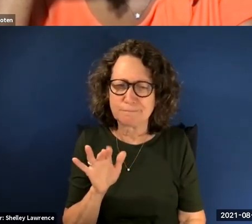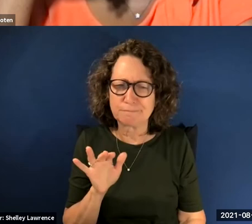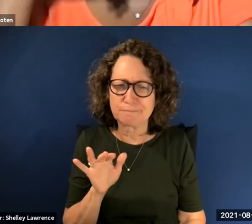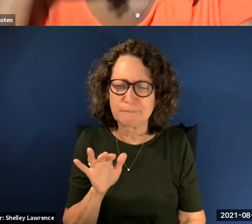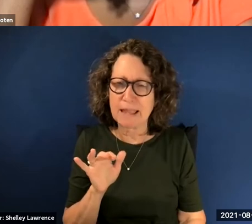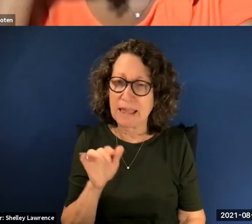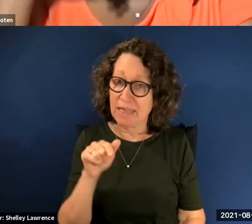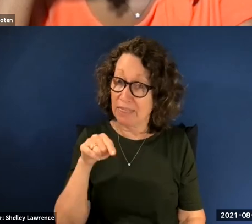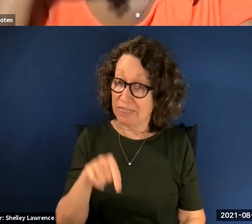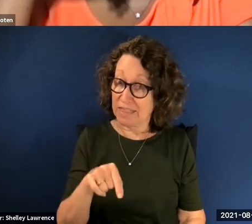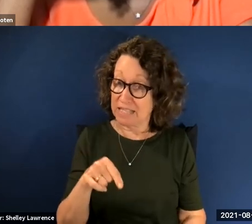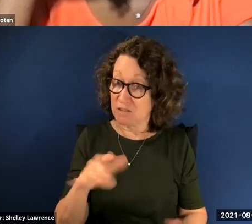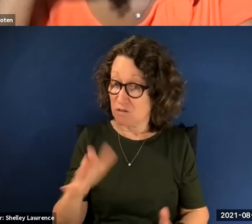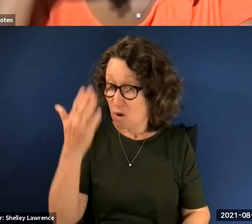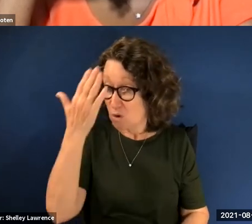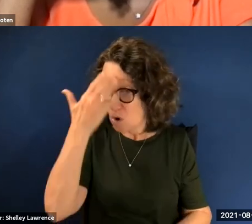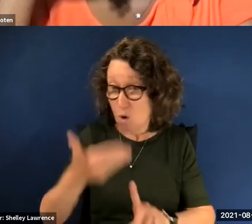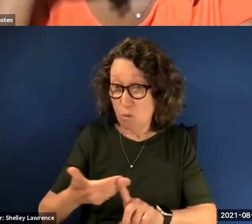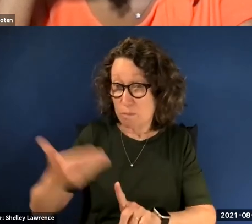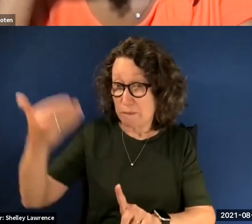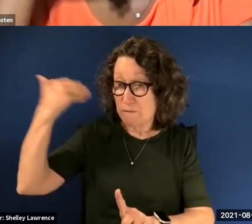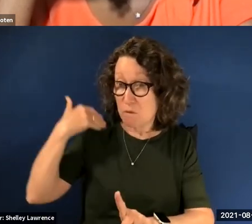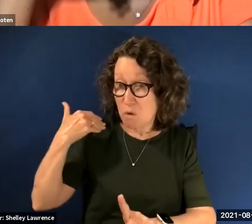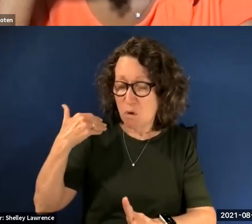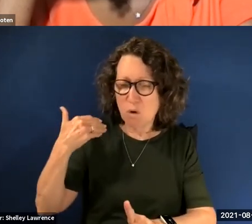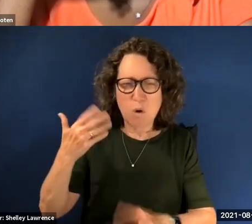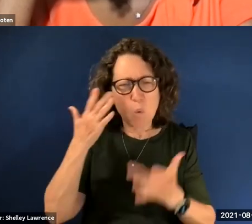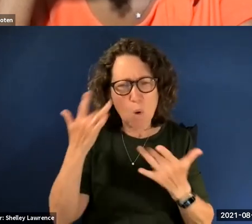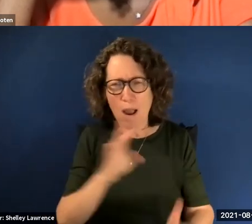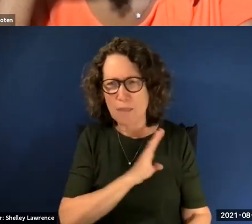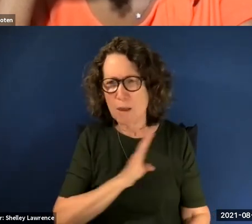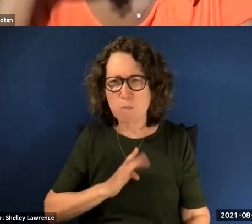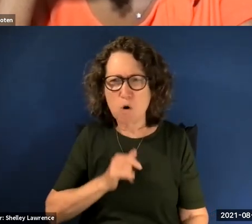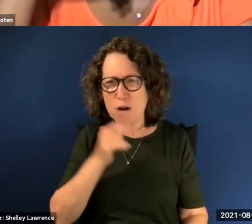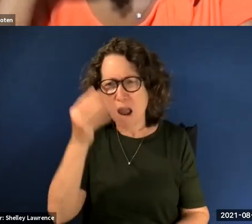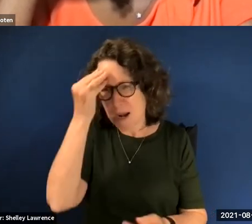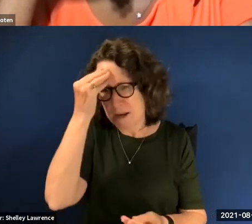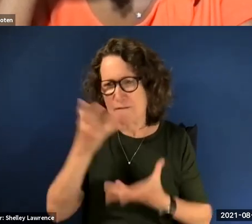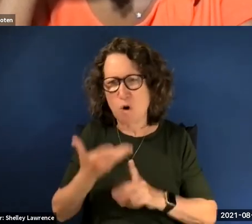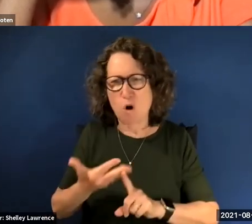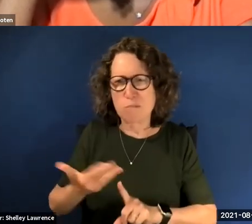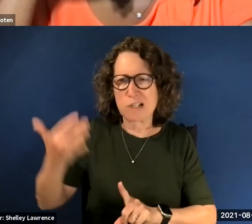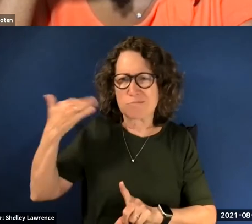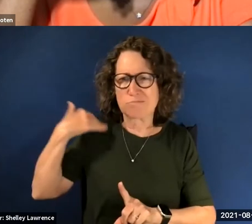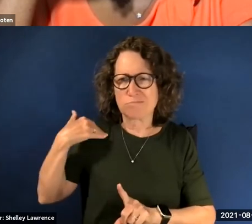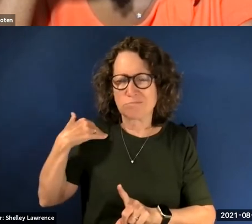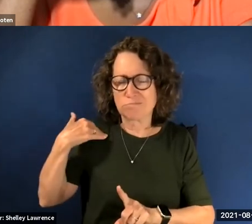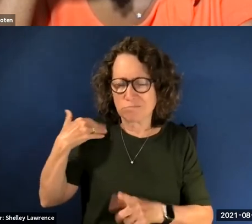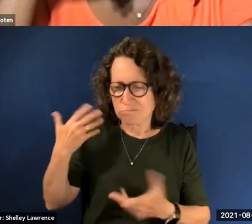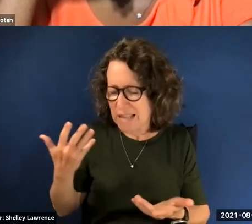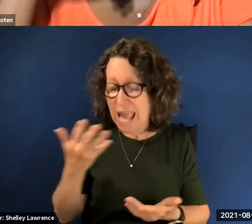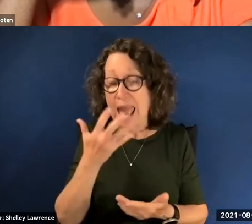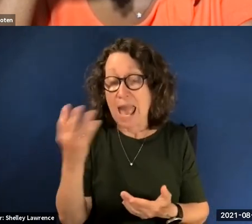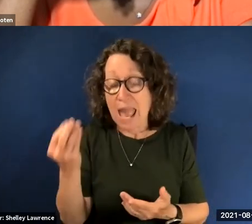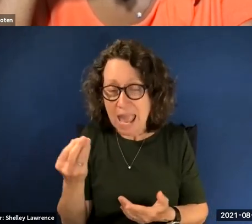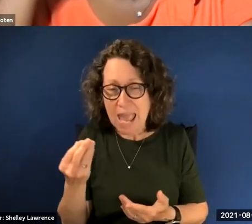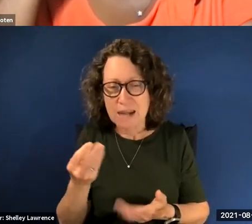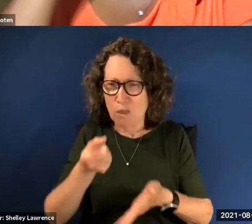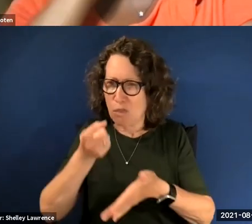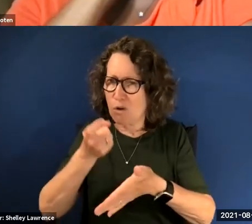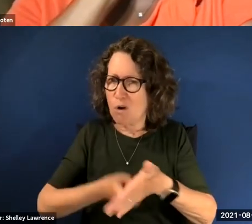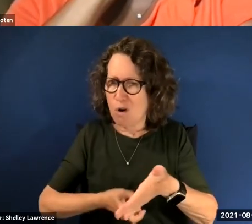if this was known previously, like why the board wasn't informed, first of all, and also the